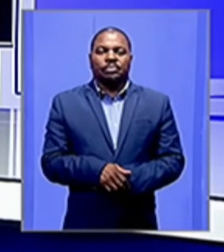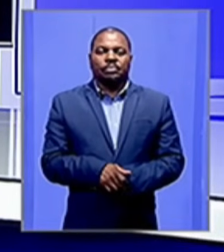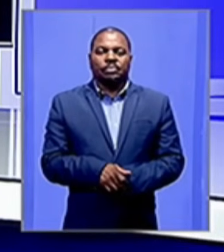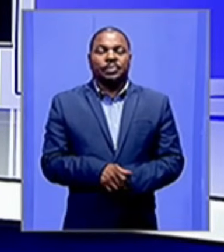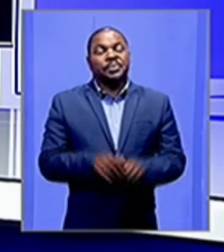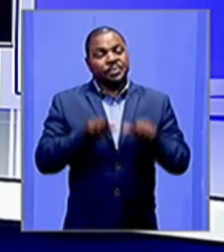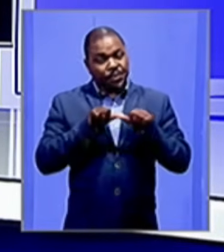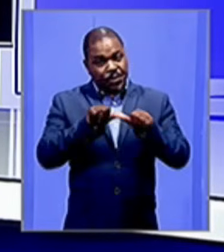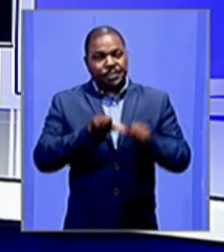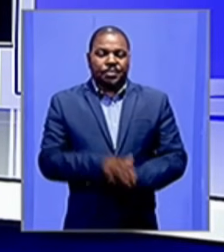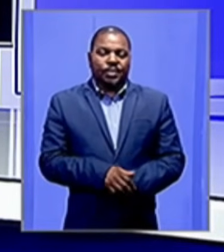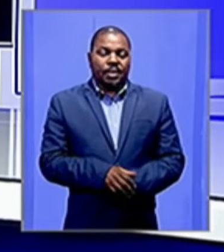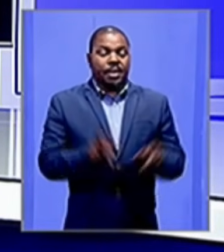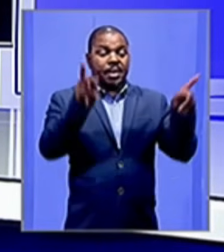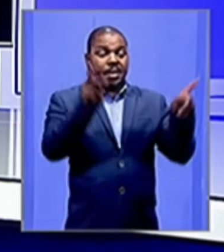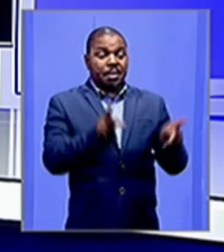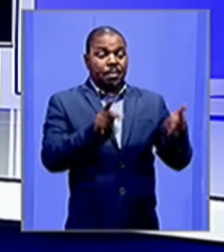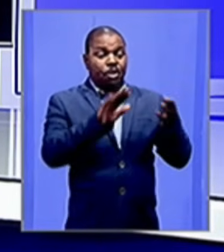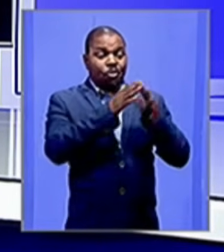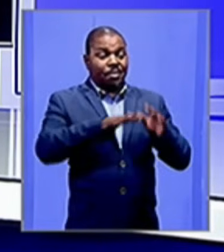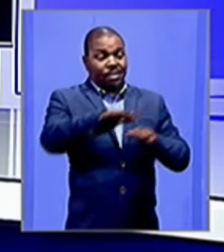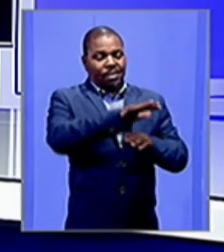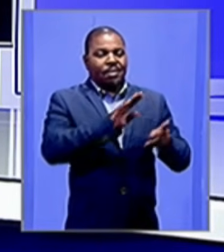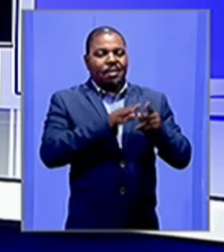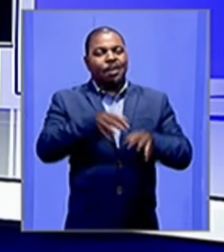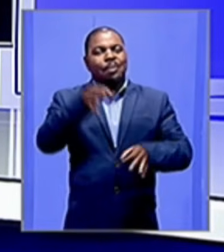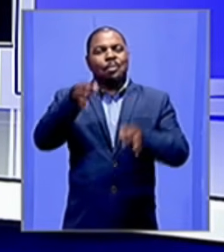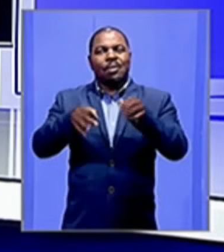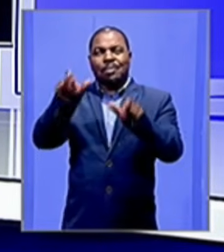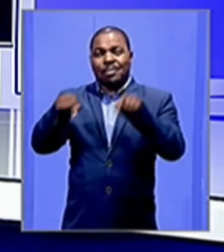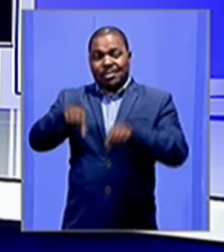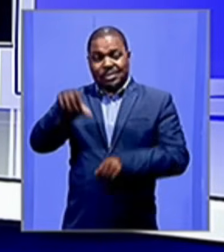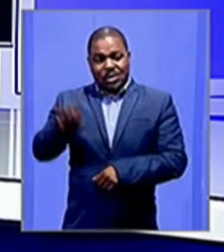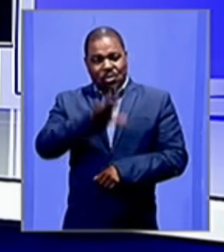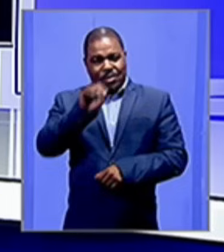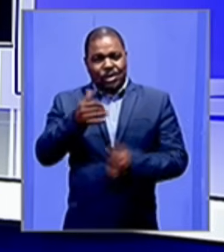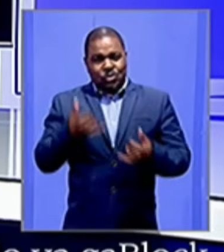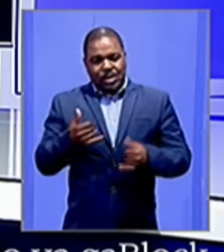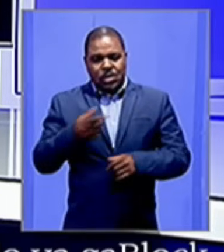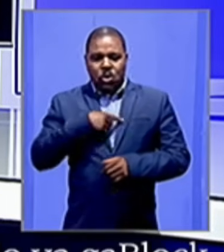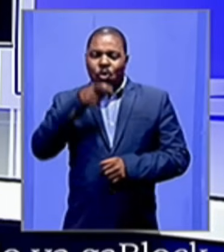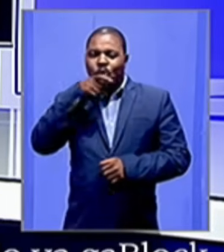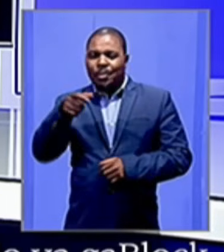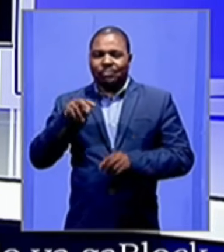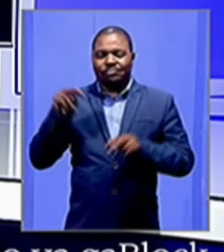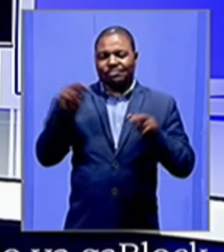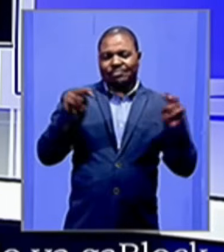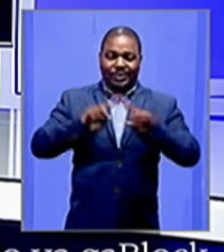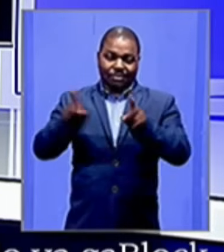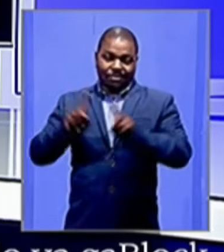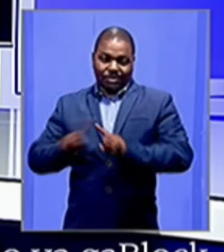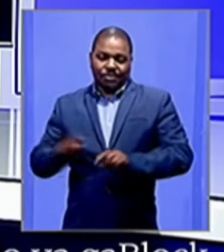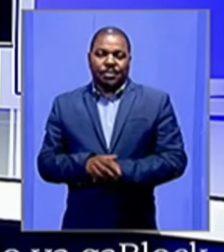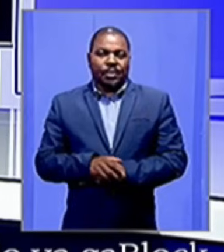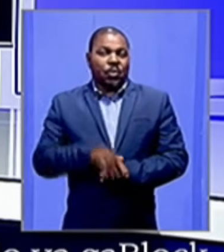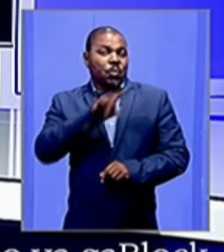Fa re tswela pele baagi ba Kimberley le boradipolotiki mo nageng ba tsibogile ka maikutlo a farologaneng